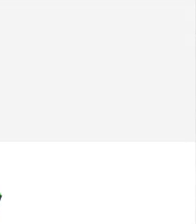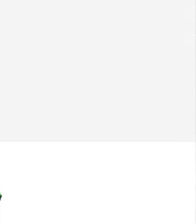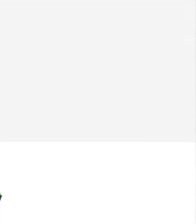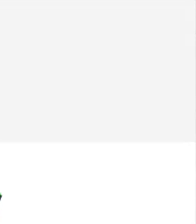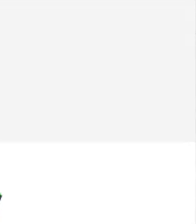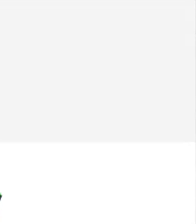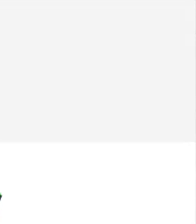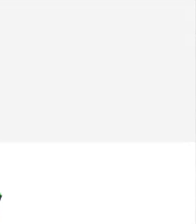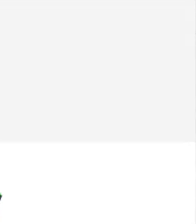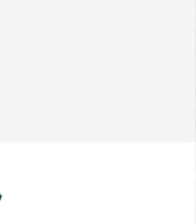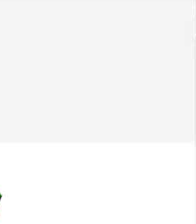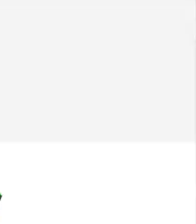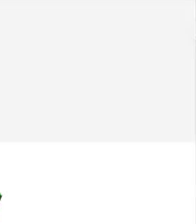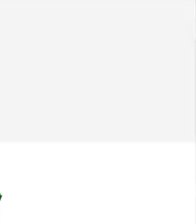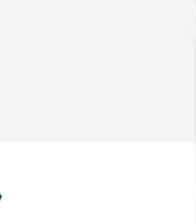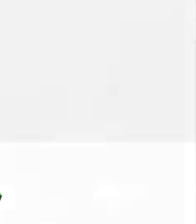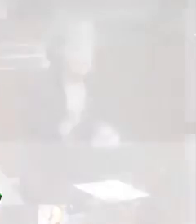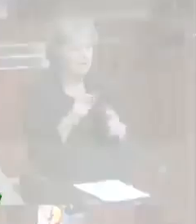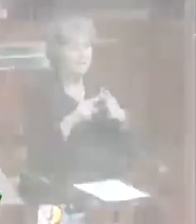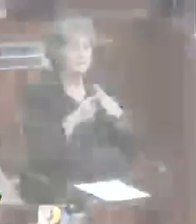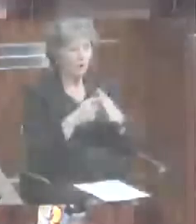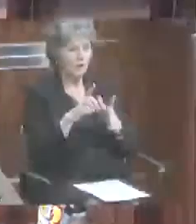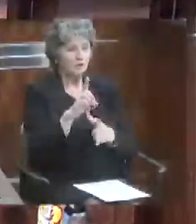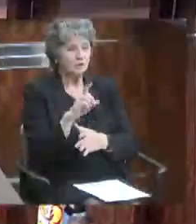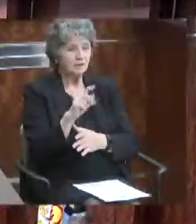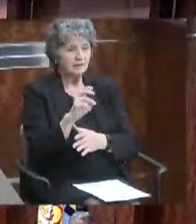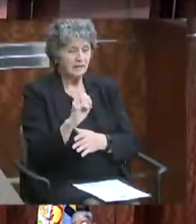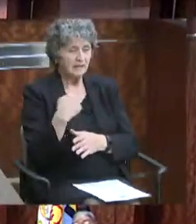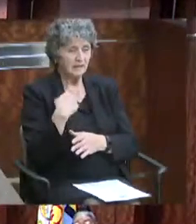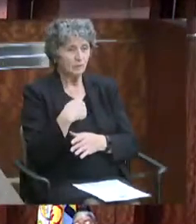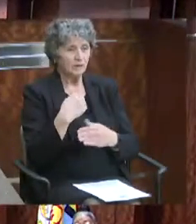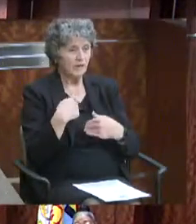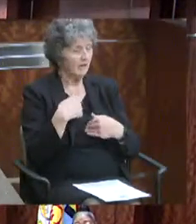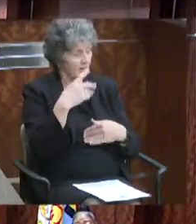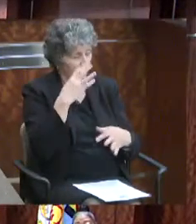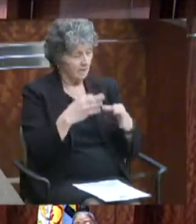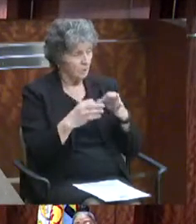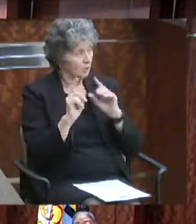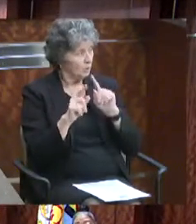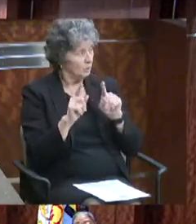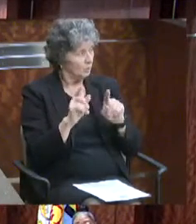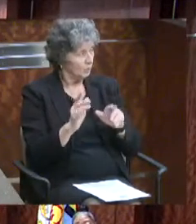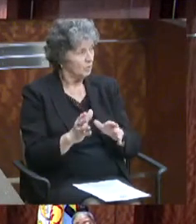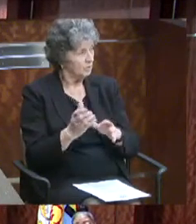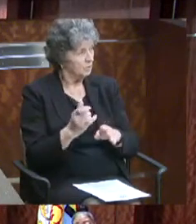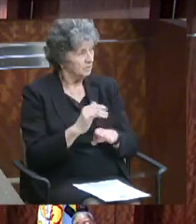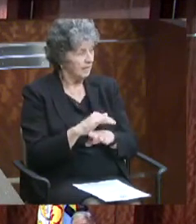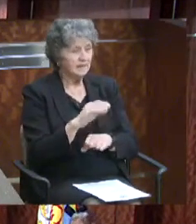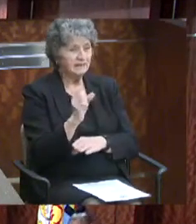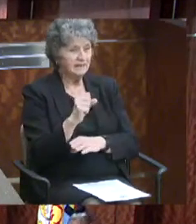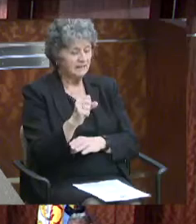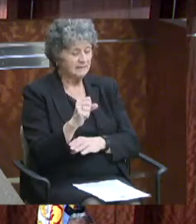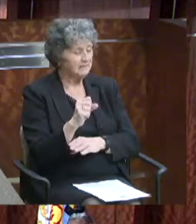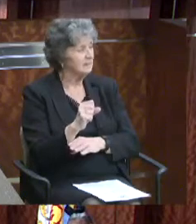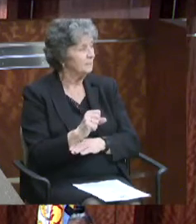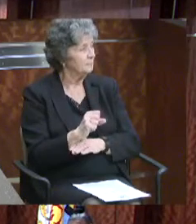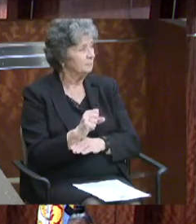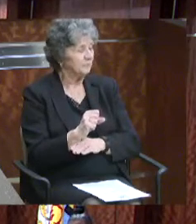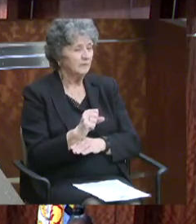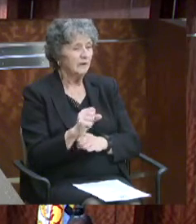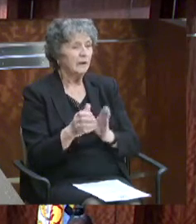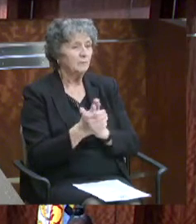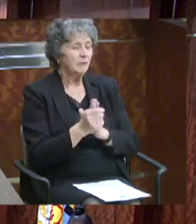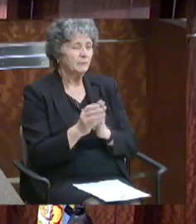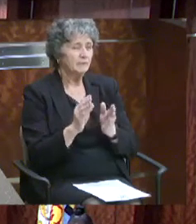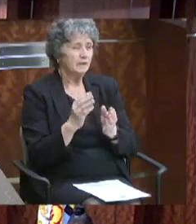with a possible action. We have a court reporter this evening, Mr. Brock. Yes, Mr. President. Text amendment application number